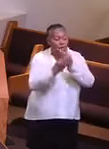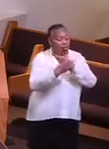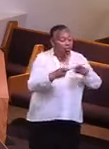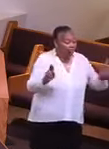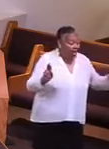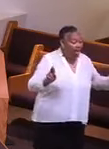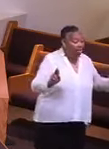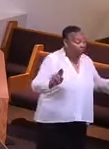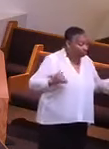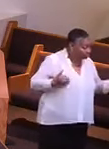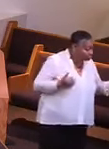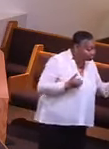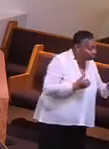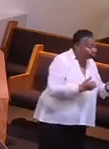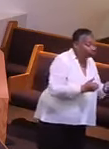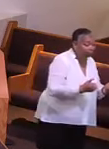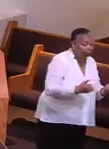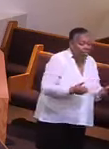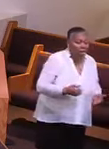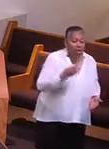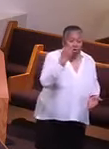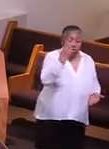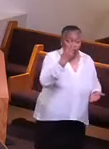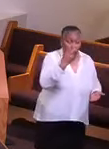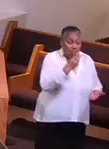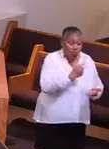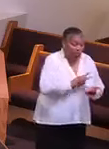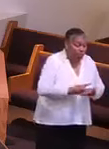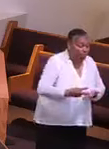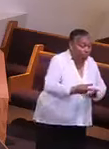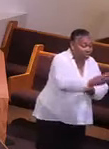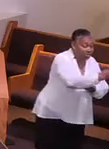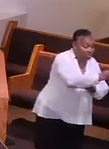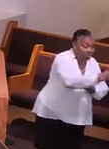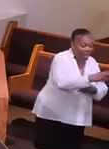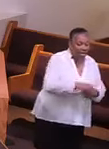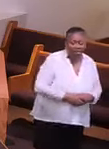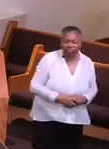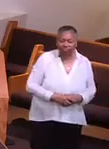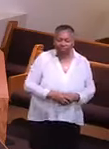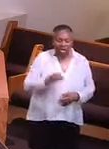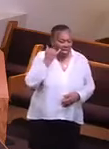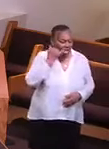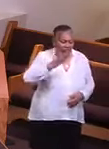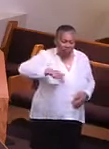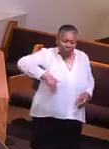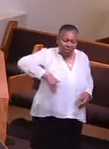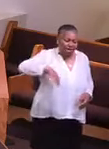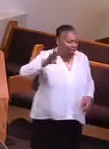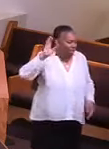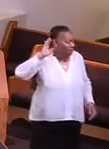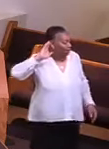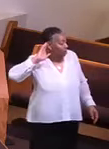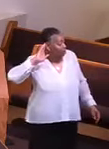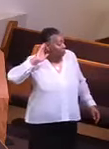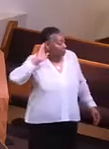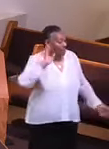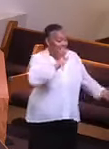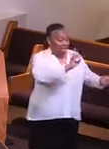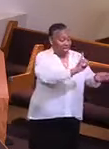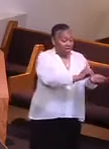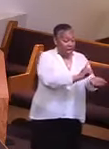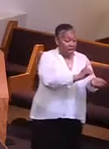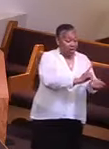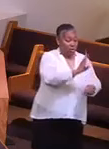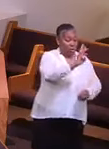is forthcoming. Yeah. And we are 2 weeks away. Amen. If you have not heard Dr. F.